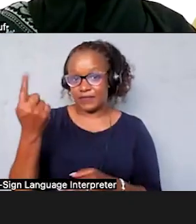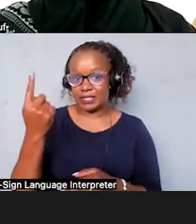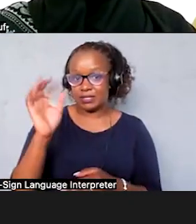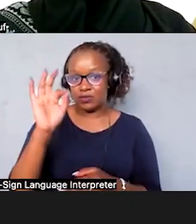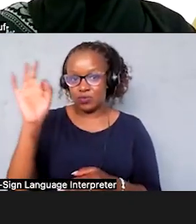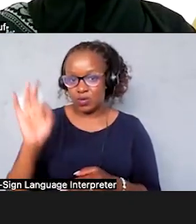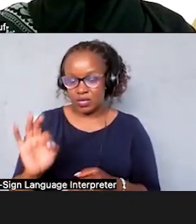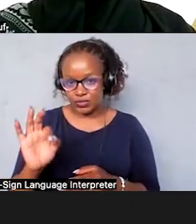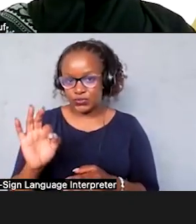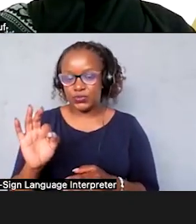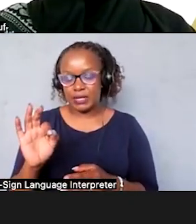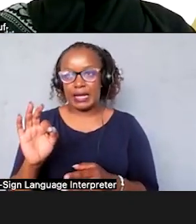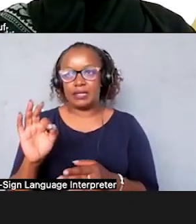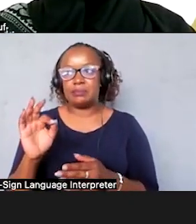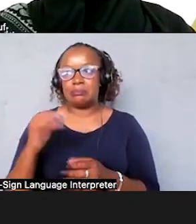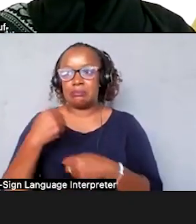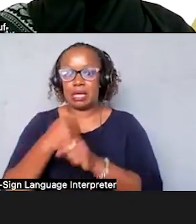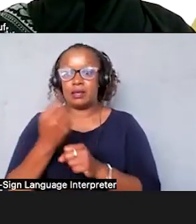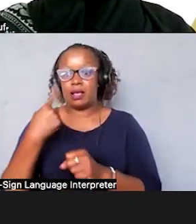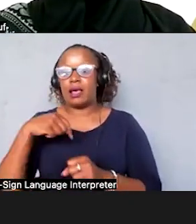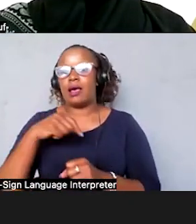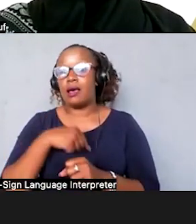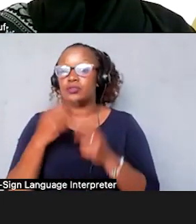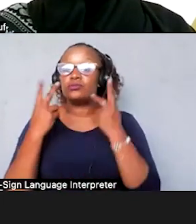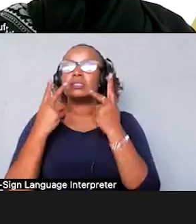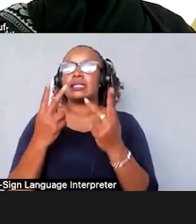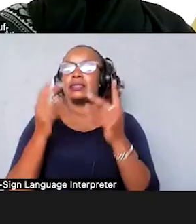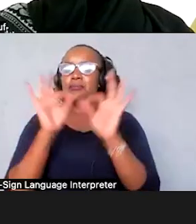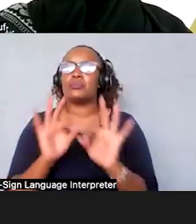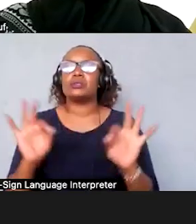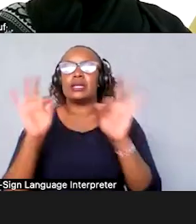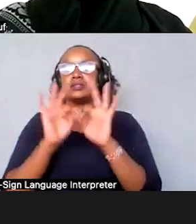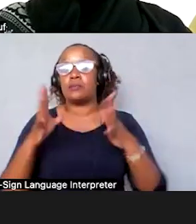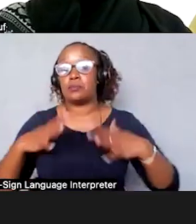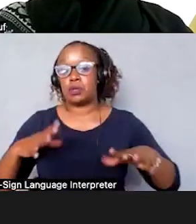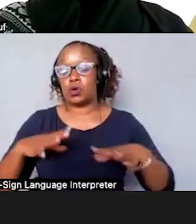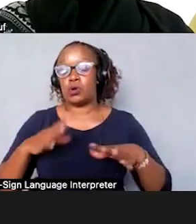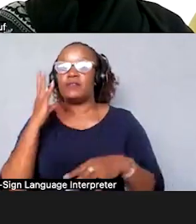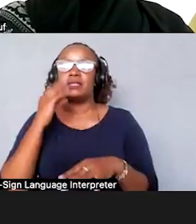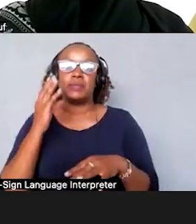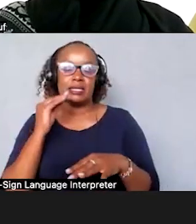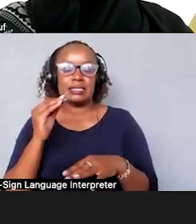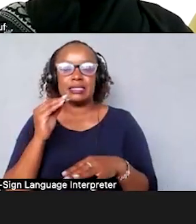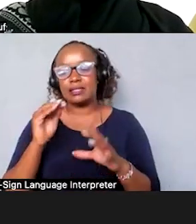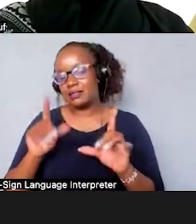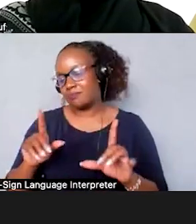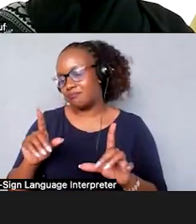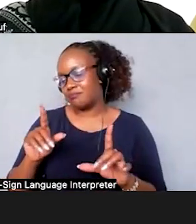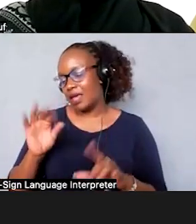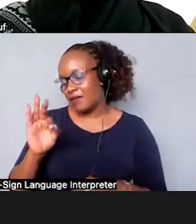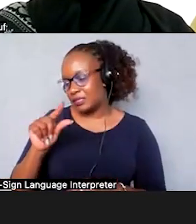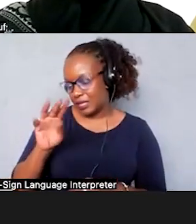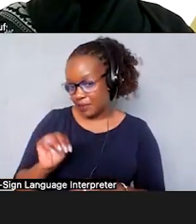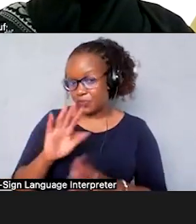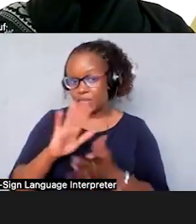us know that indeed survivors are critical to lead the movement to end FGM, and without their voices, it's very,